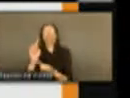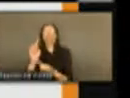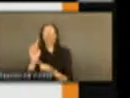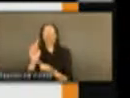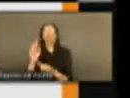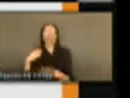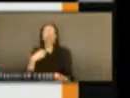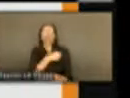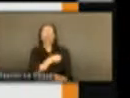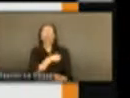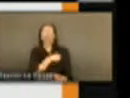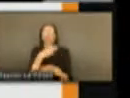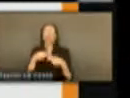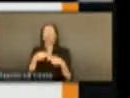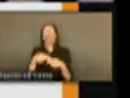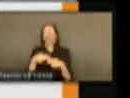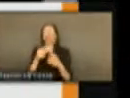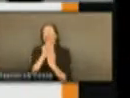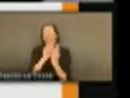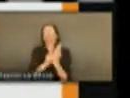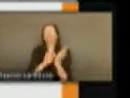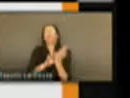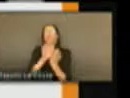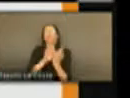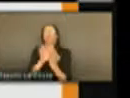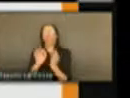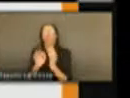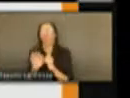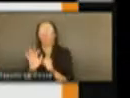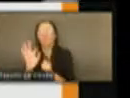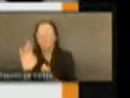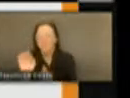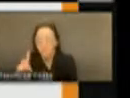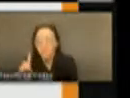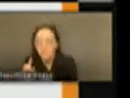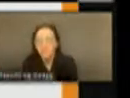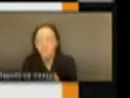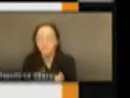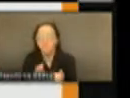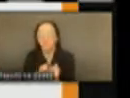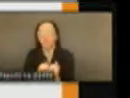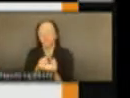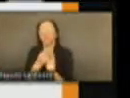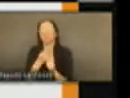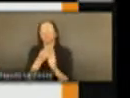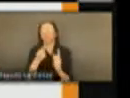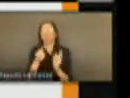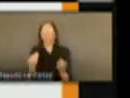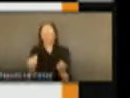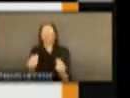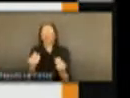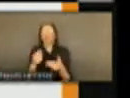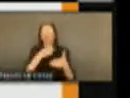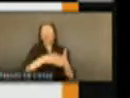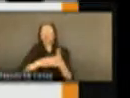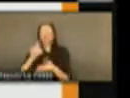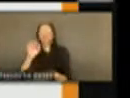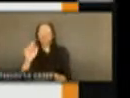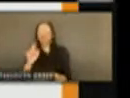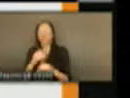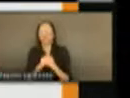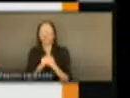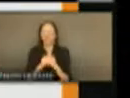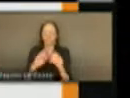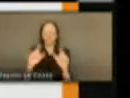fund supported by ad valorem property taxes, license and permits, service charges, and